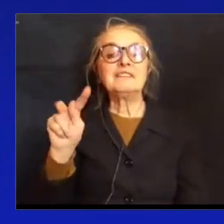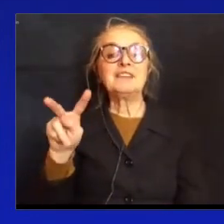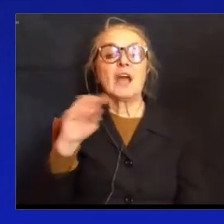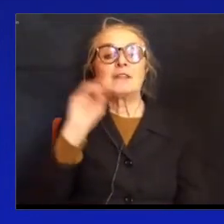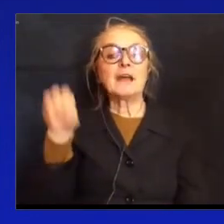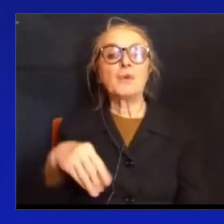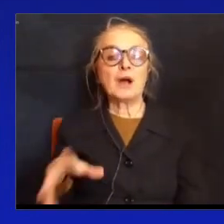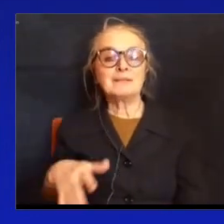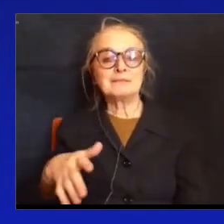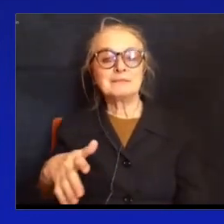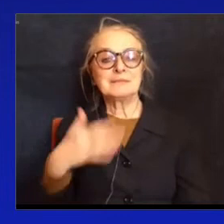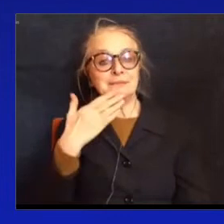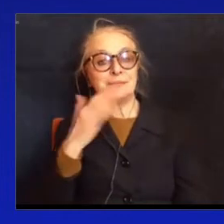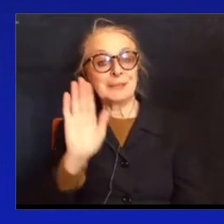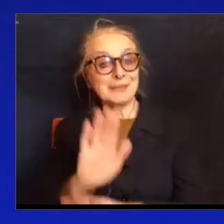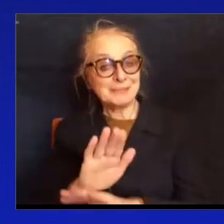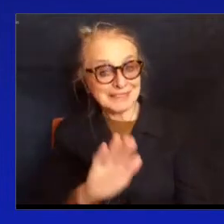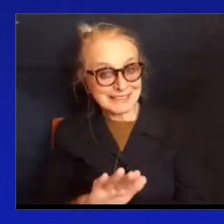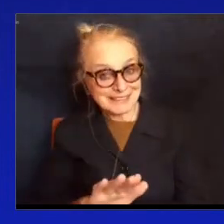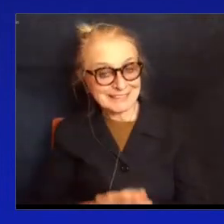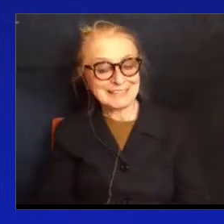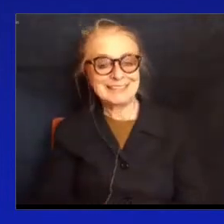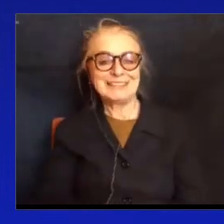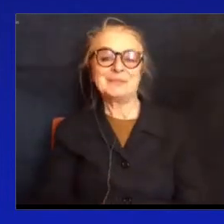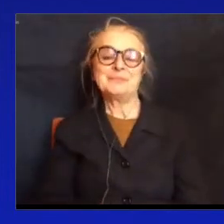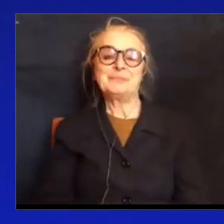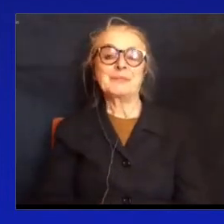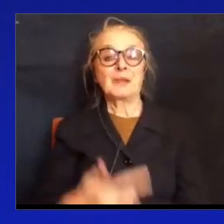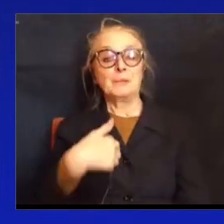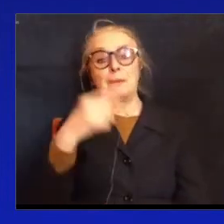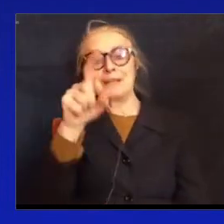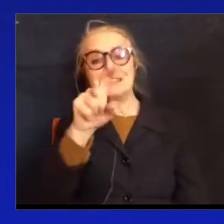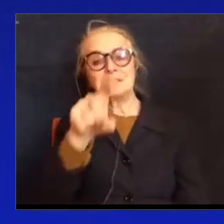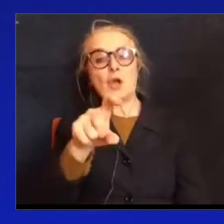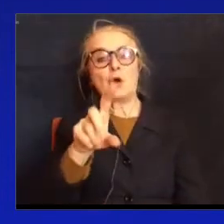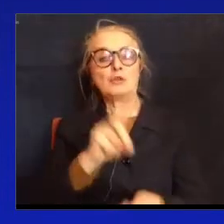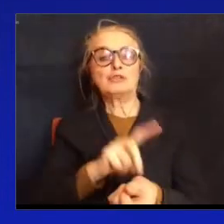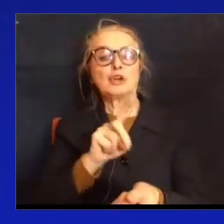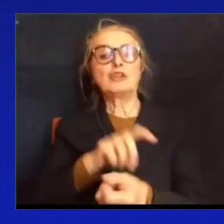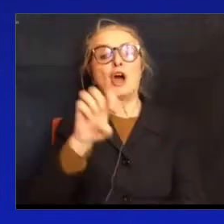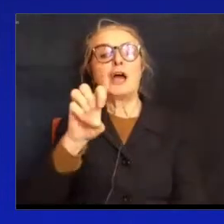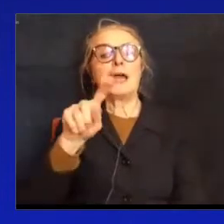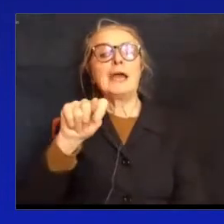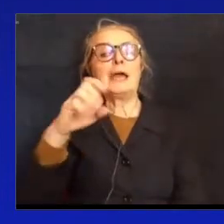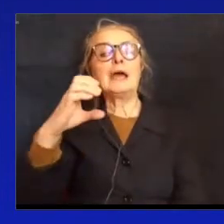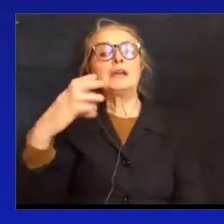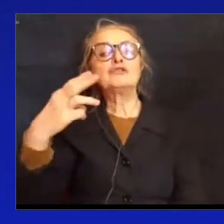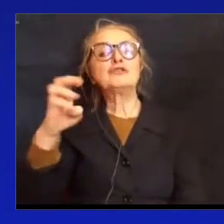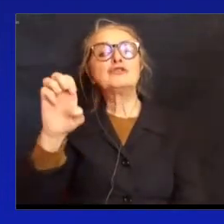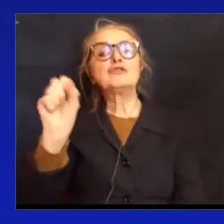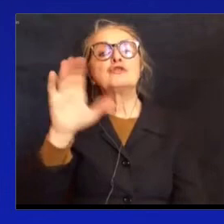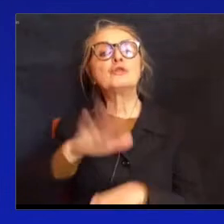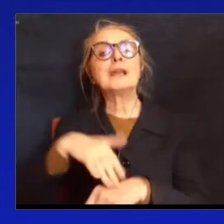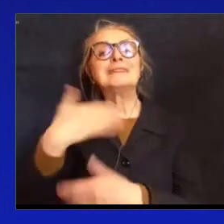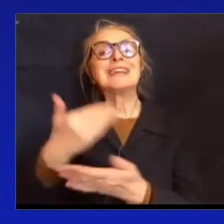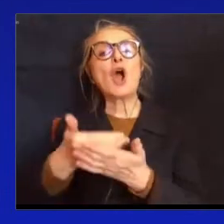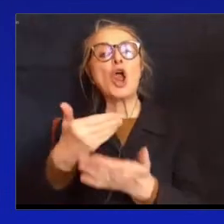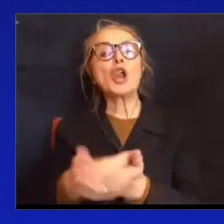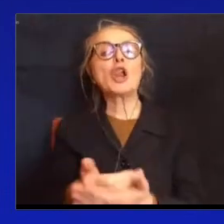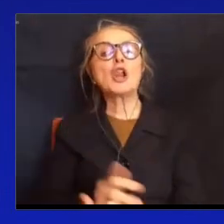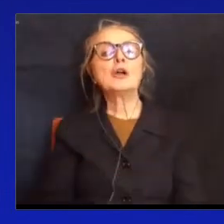Good afternoon, everyone. My question is for Dr. Etches, and just going back to schools. We've heard that